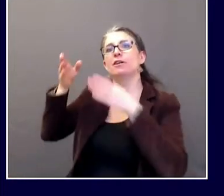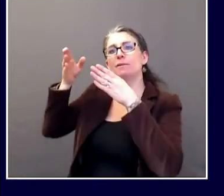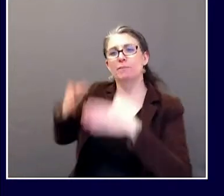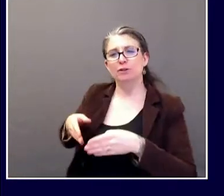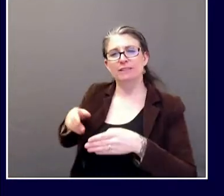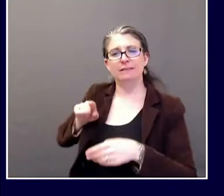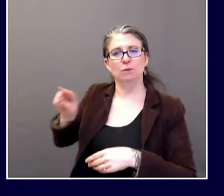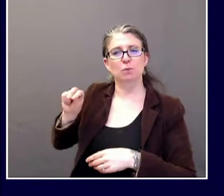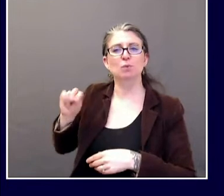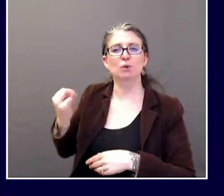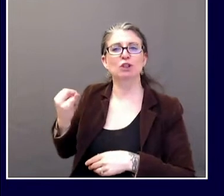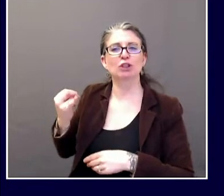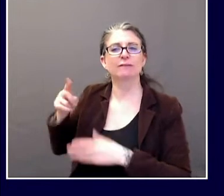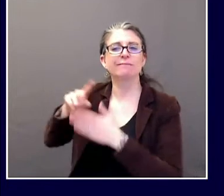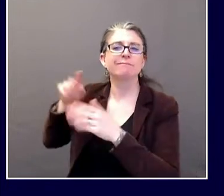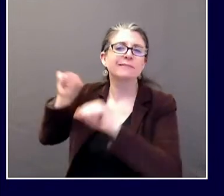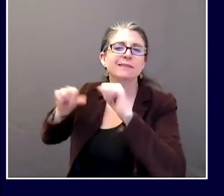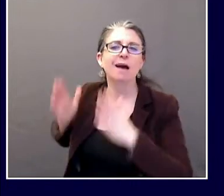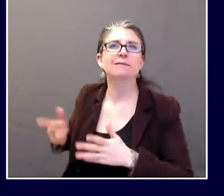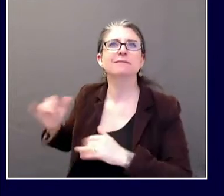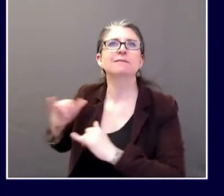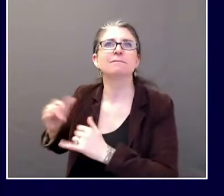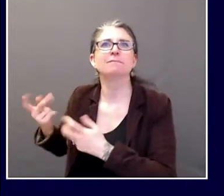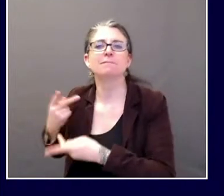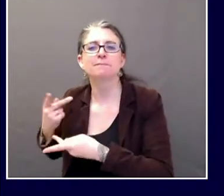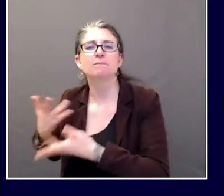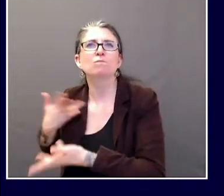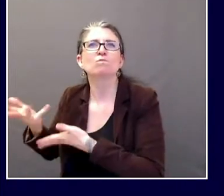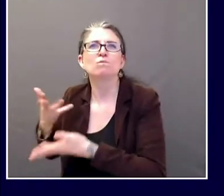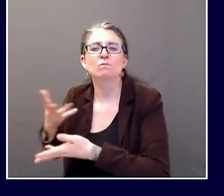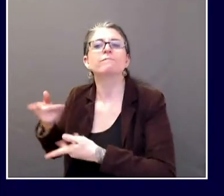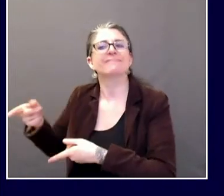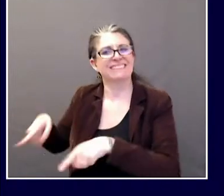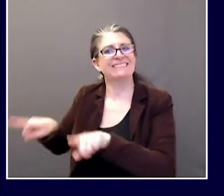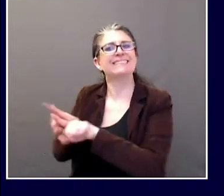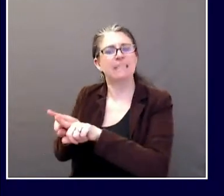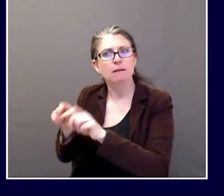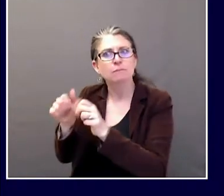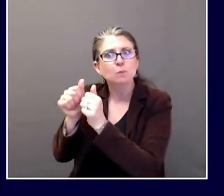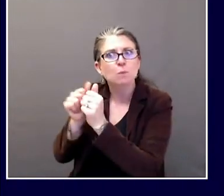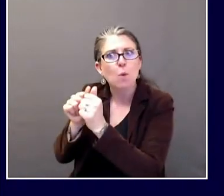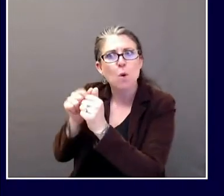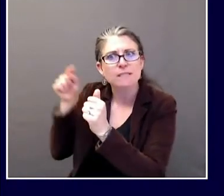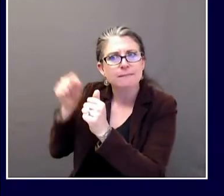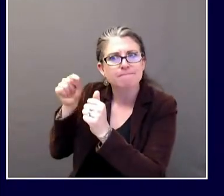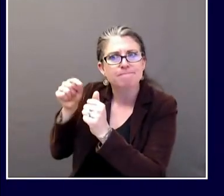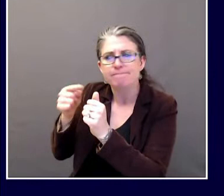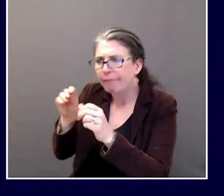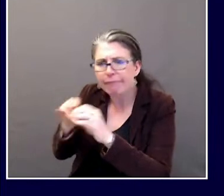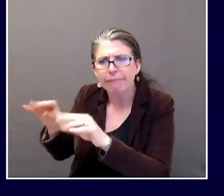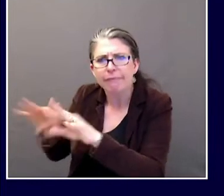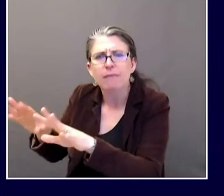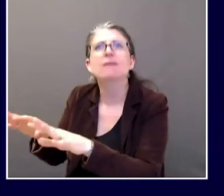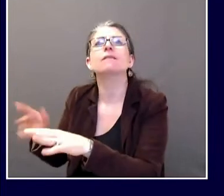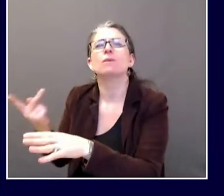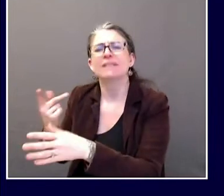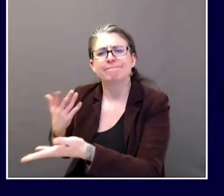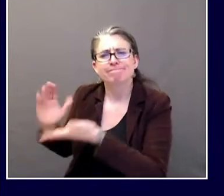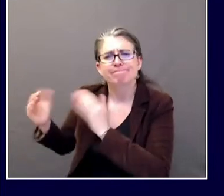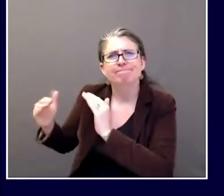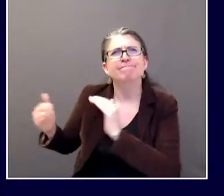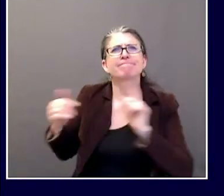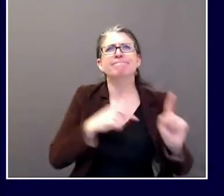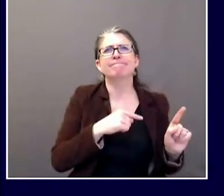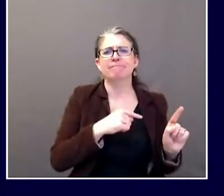of outbreaks associated with school and community sports. Thankfully, our numbers in Maine had been smaller. That's one reason we took